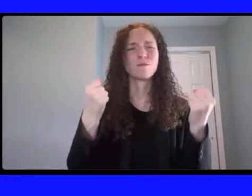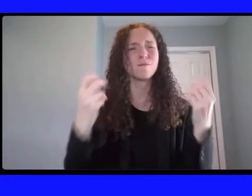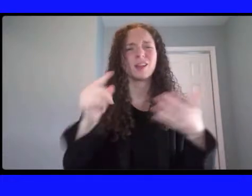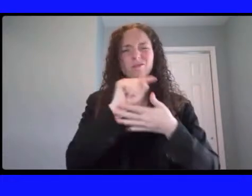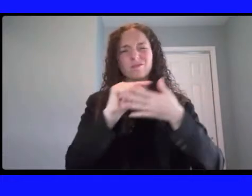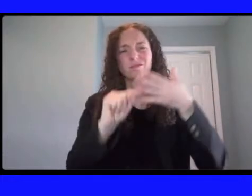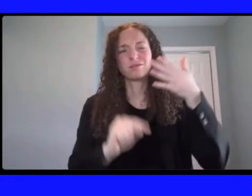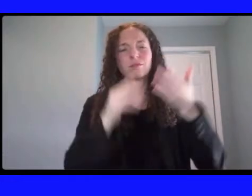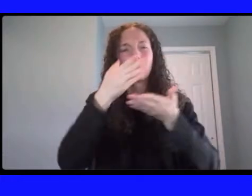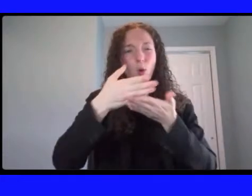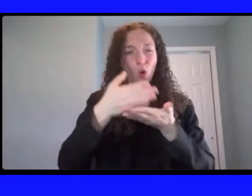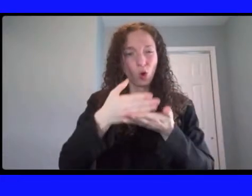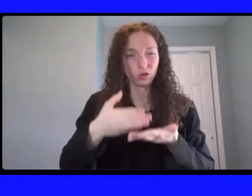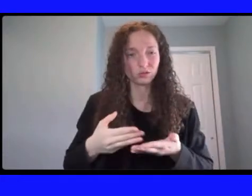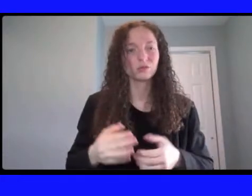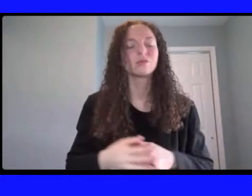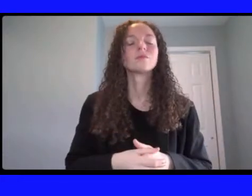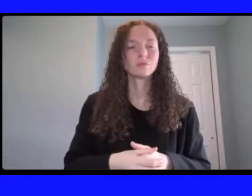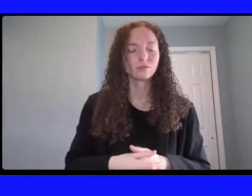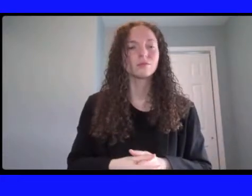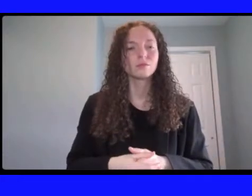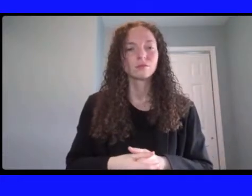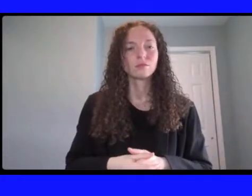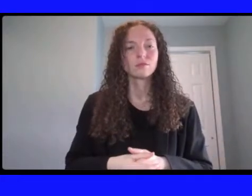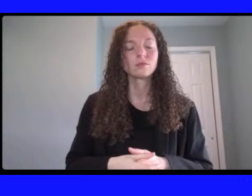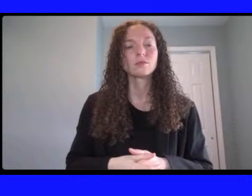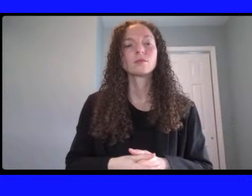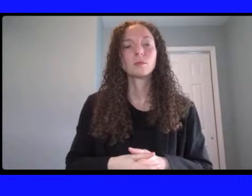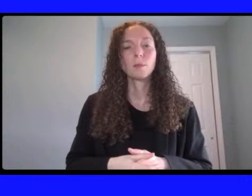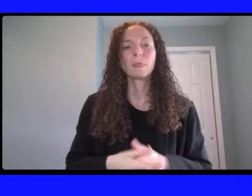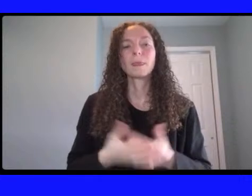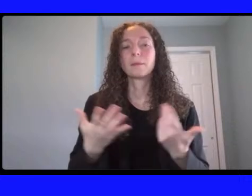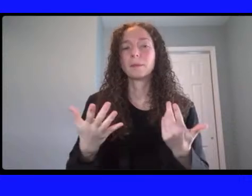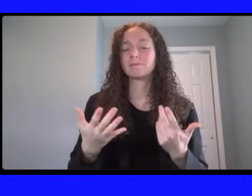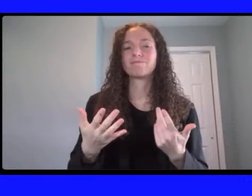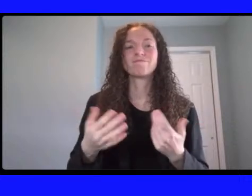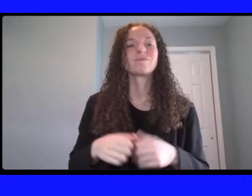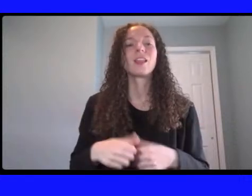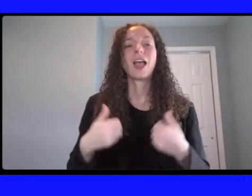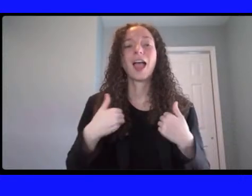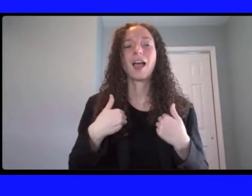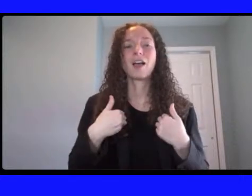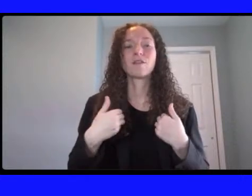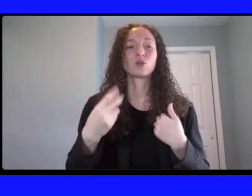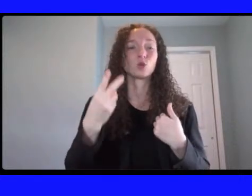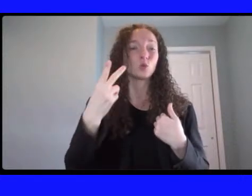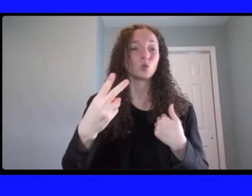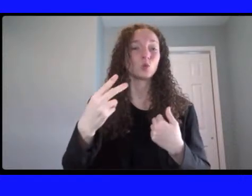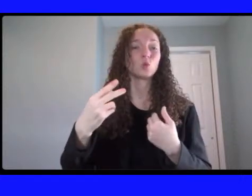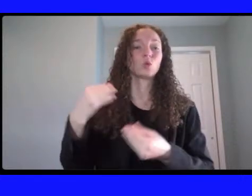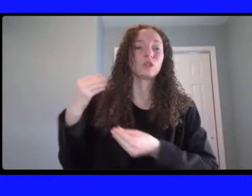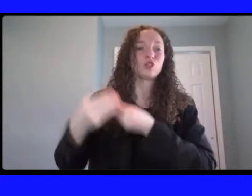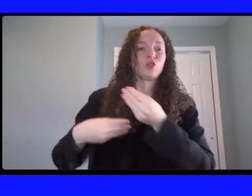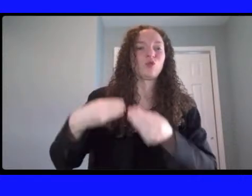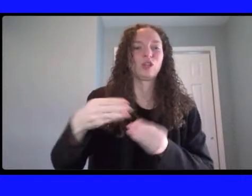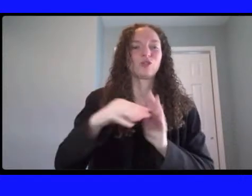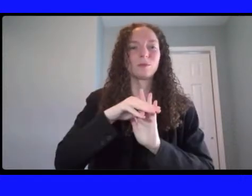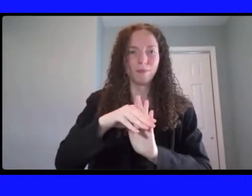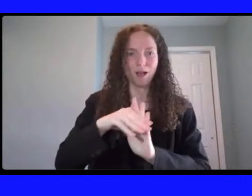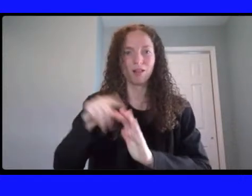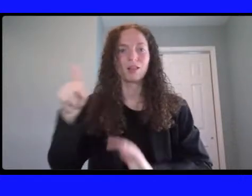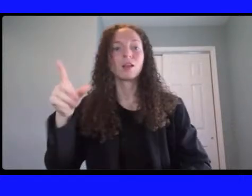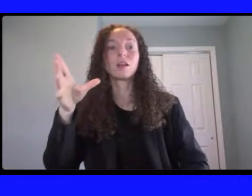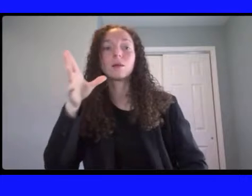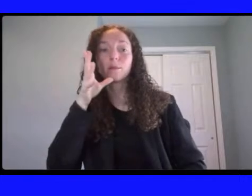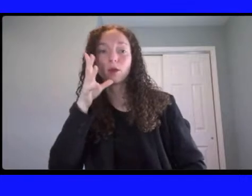Prior to this program, it was usual for the child to come into peds with and the medical team that picked them up to